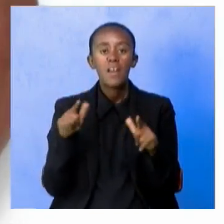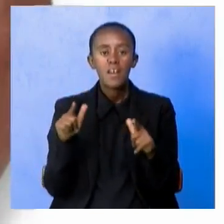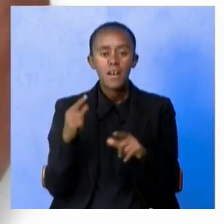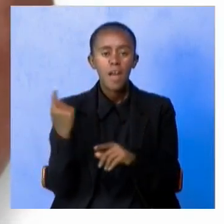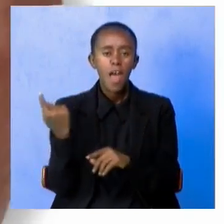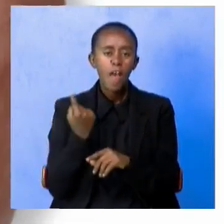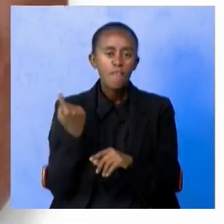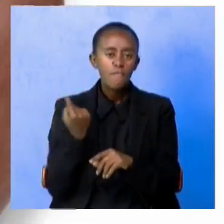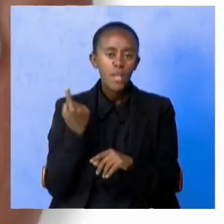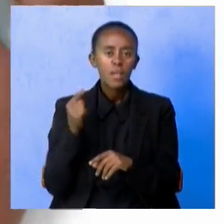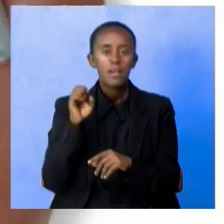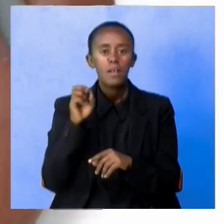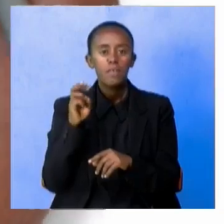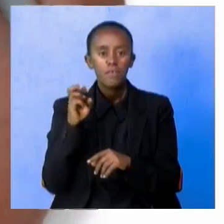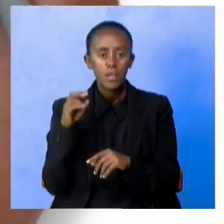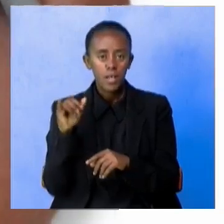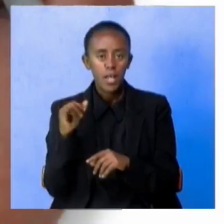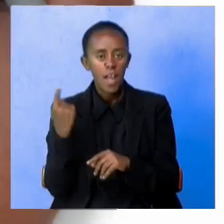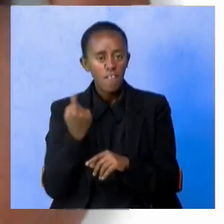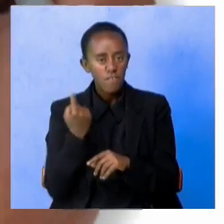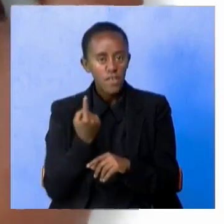every